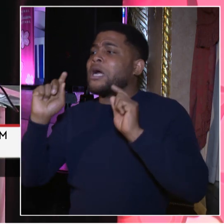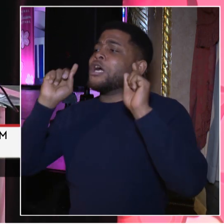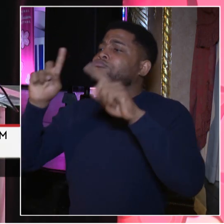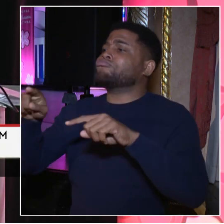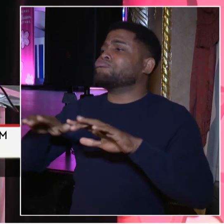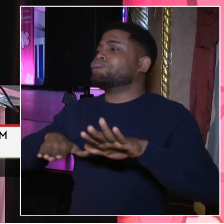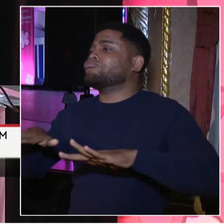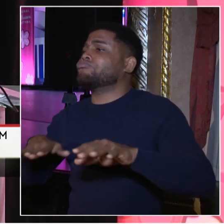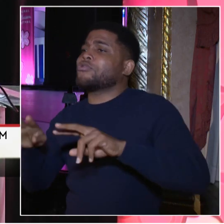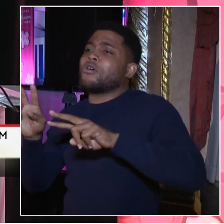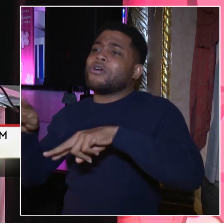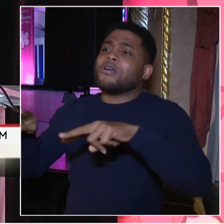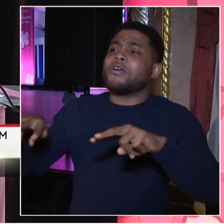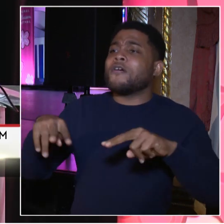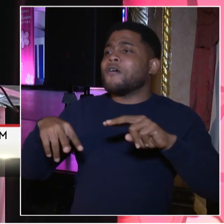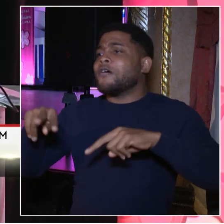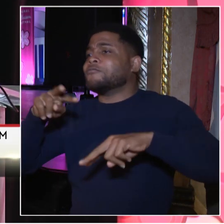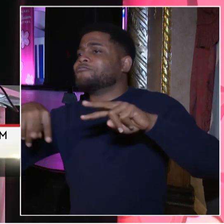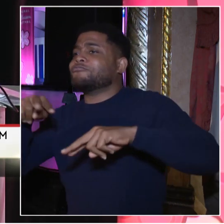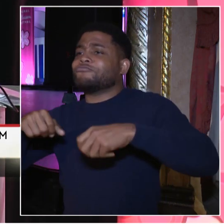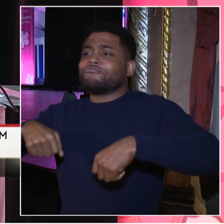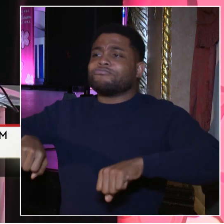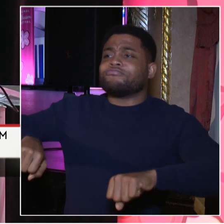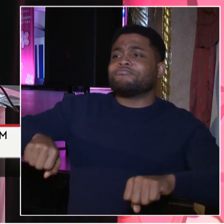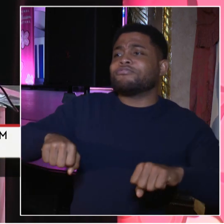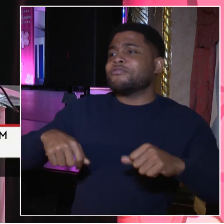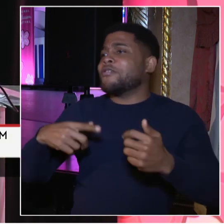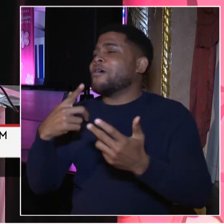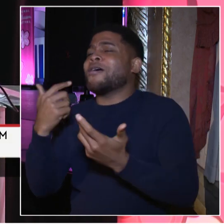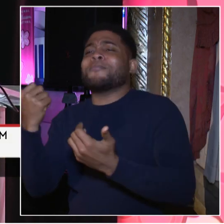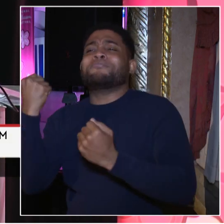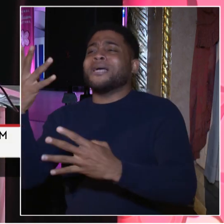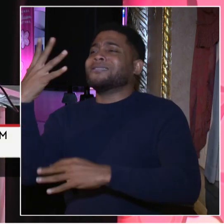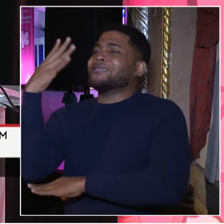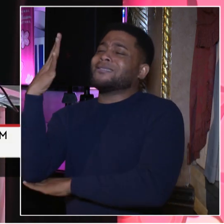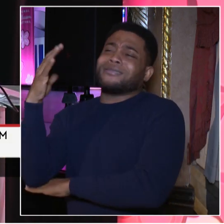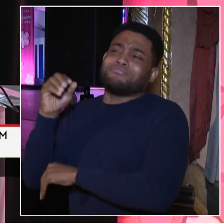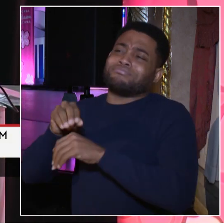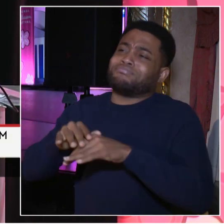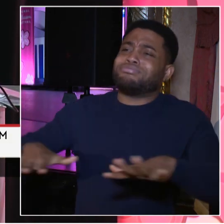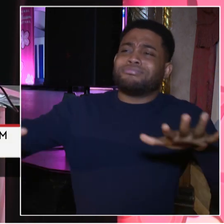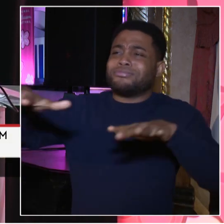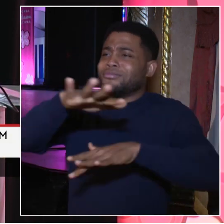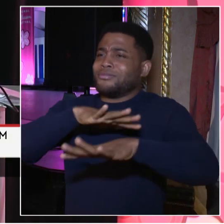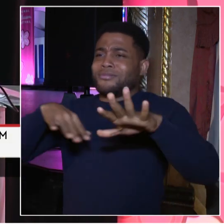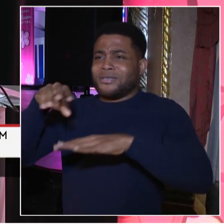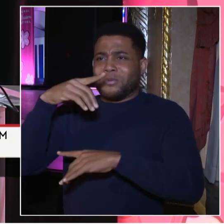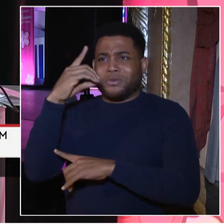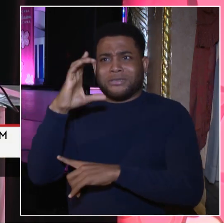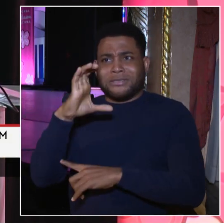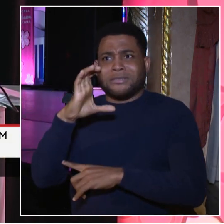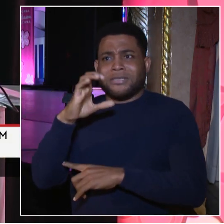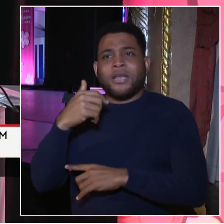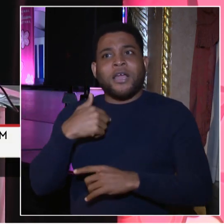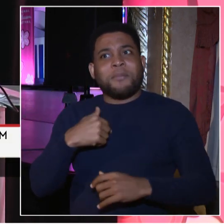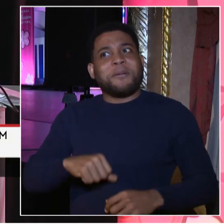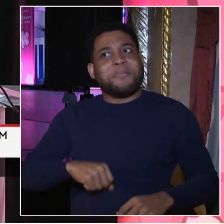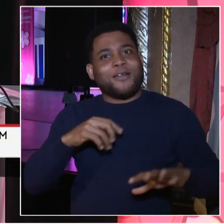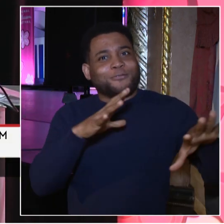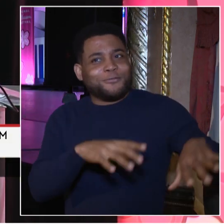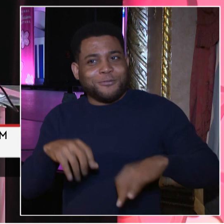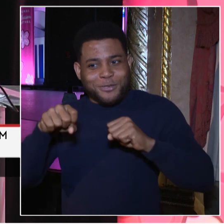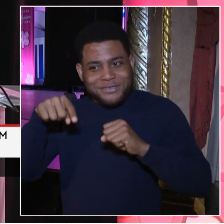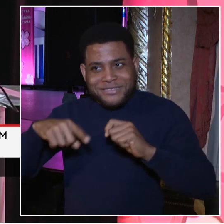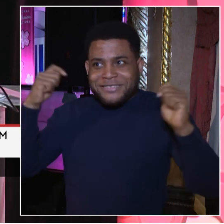in the trees. We are proud of our role as host of this celebration that brings people together. I